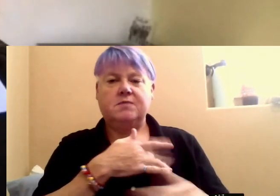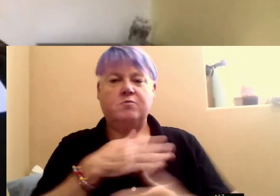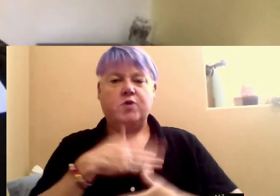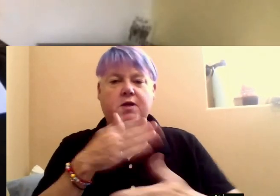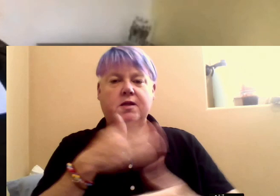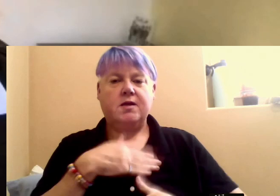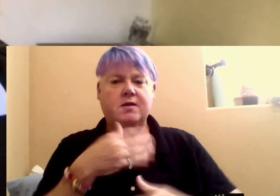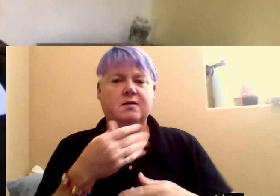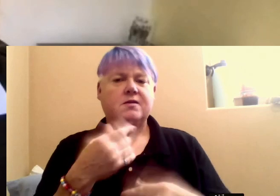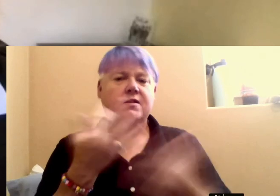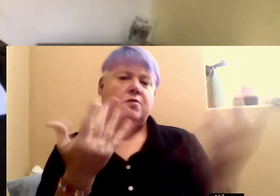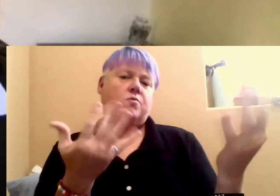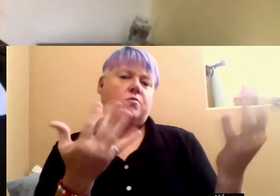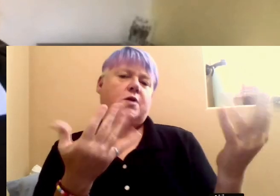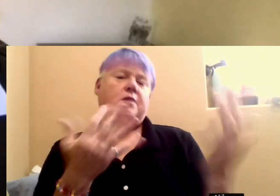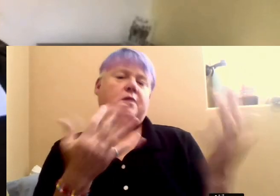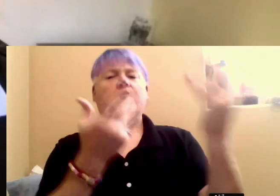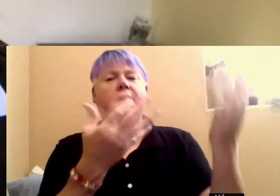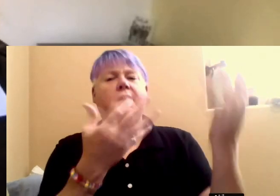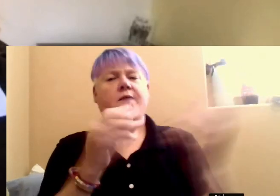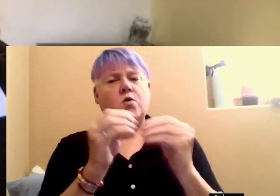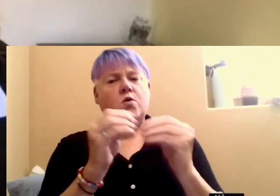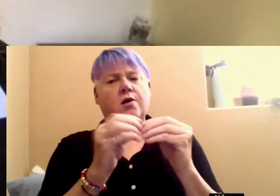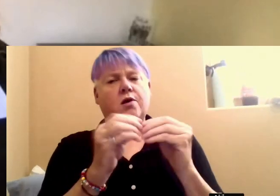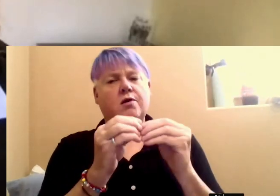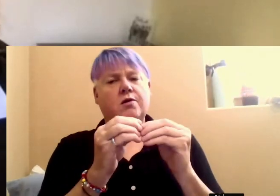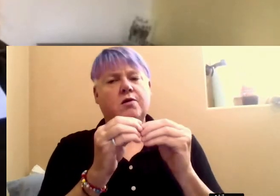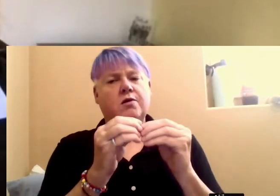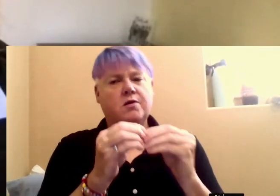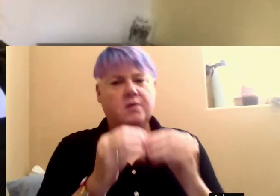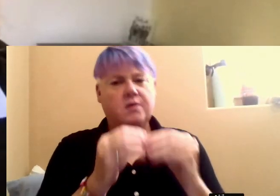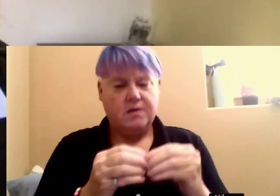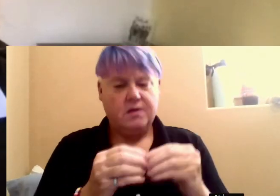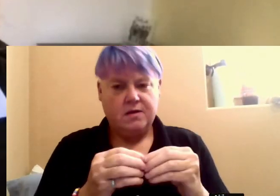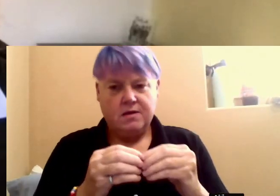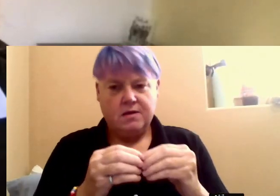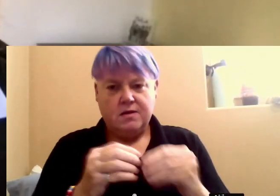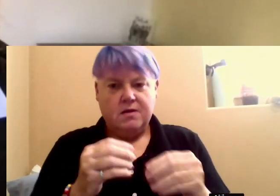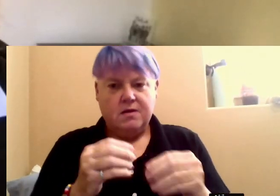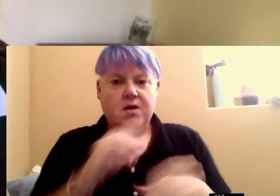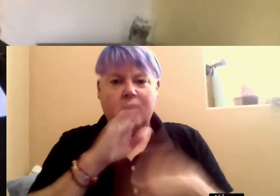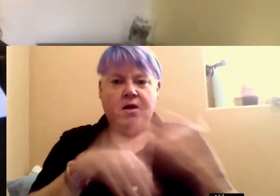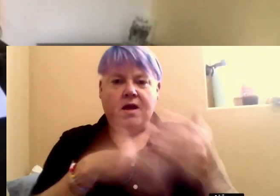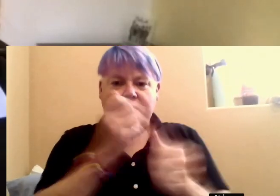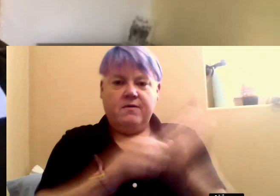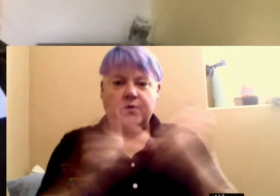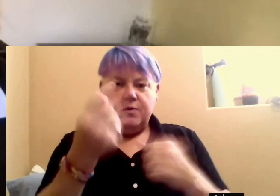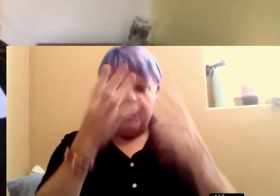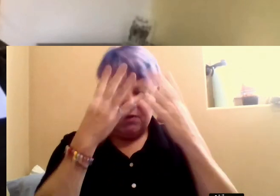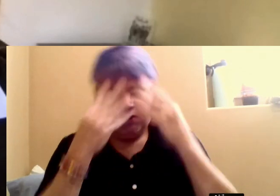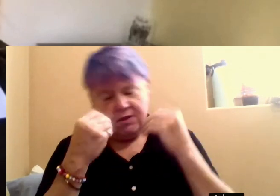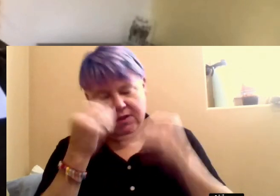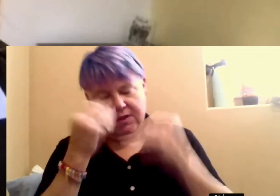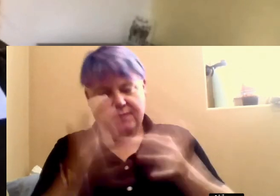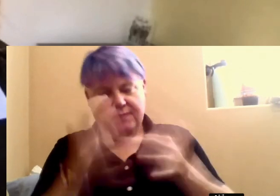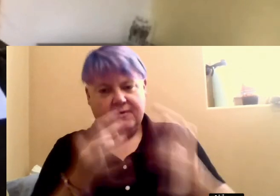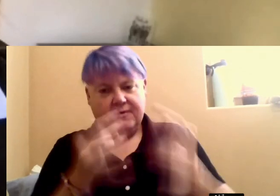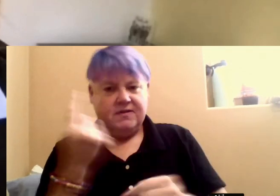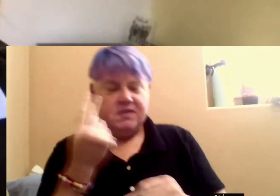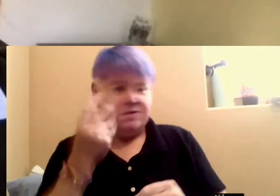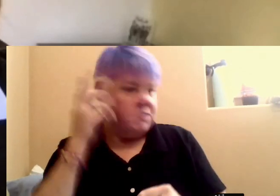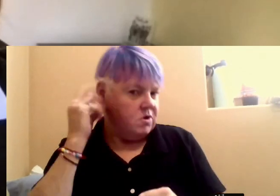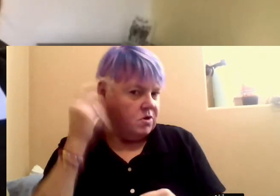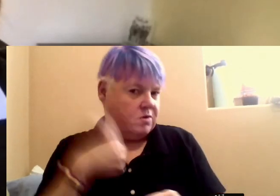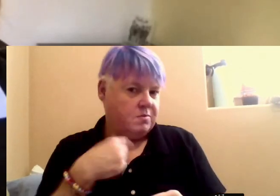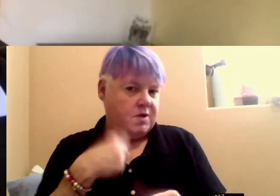I waited, and then I waited some more. The occupants had to be asleep, all of them. If someone heard me, if someone woke up,